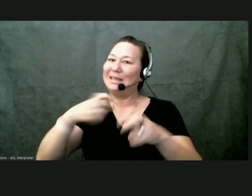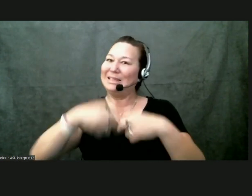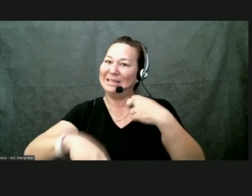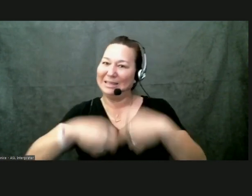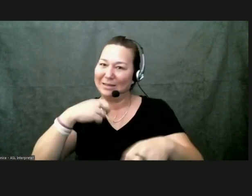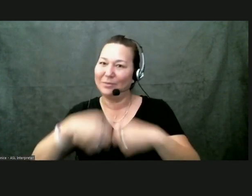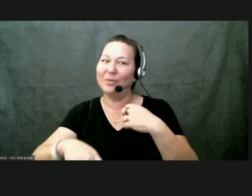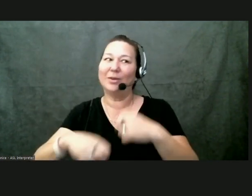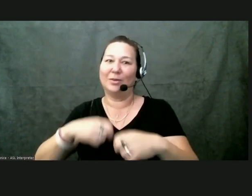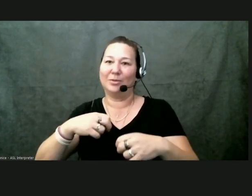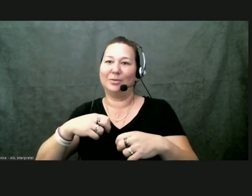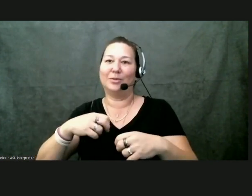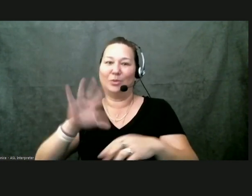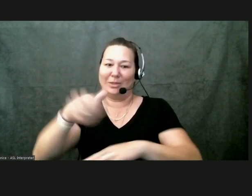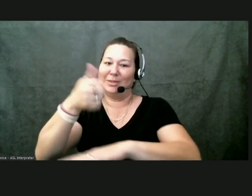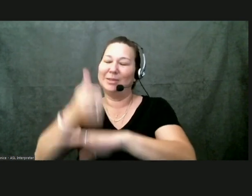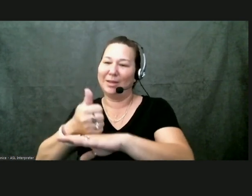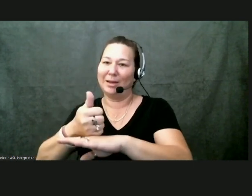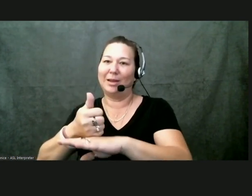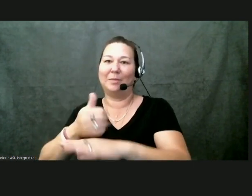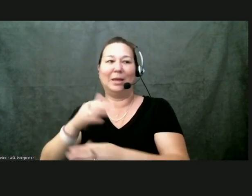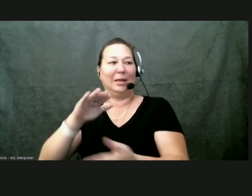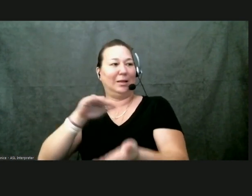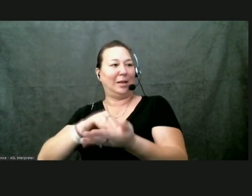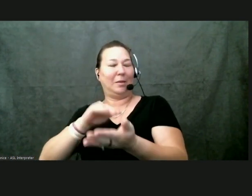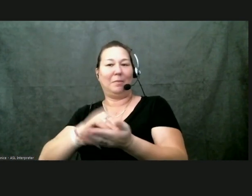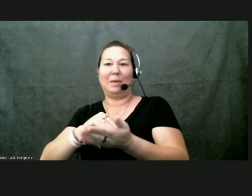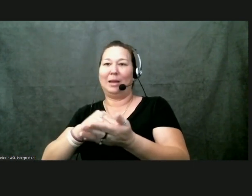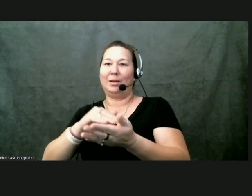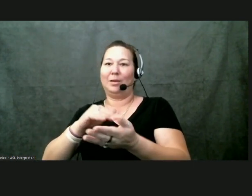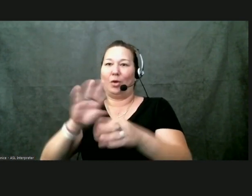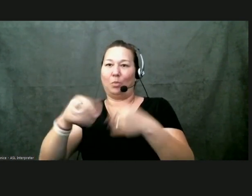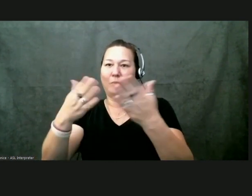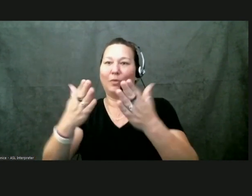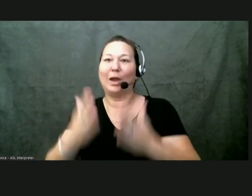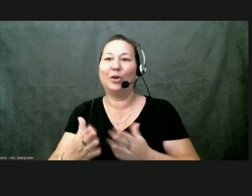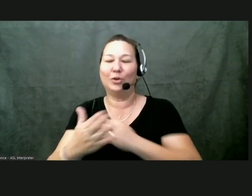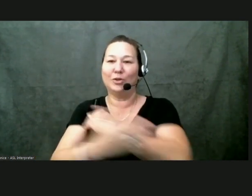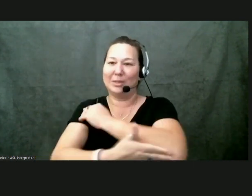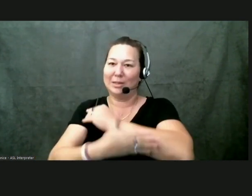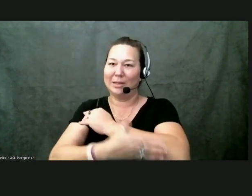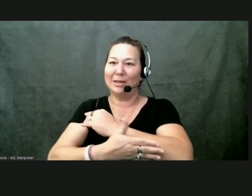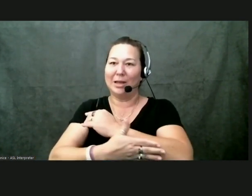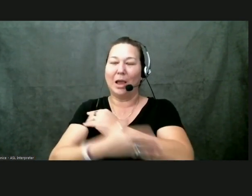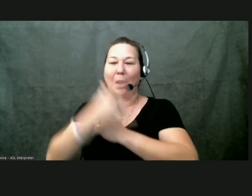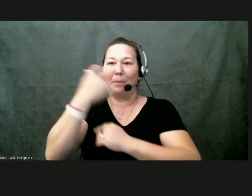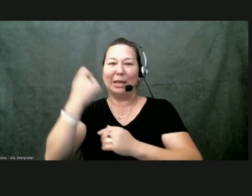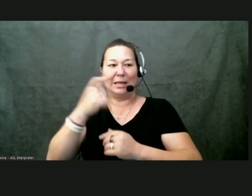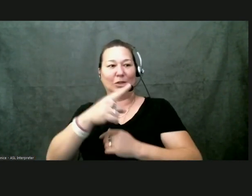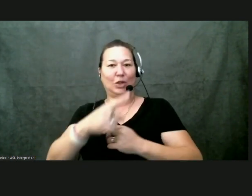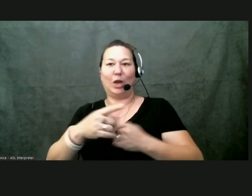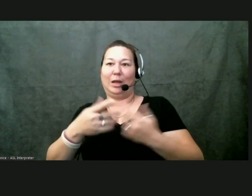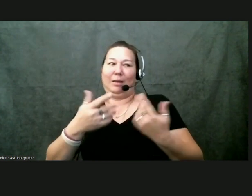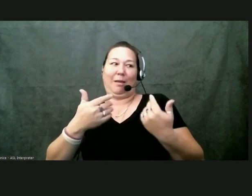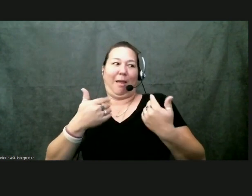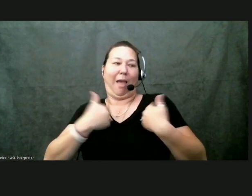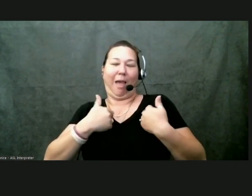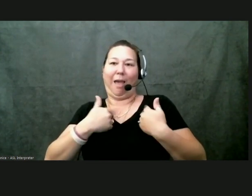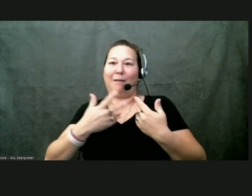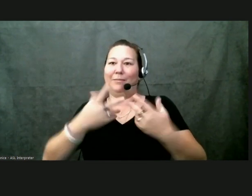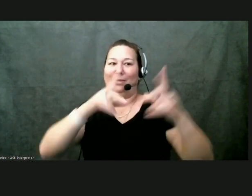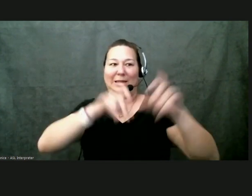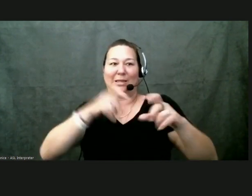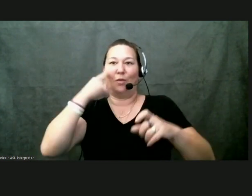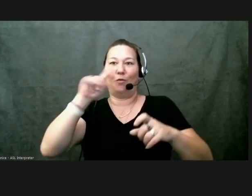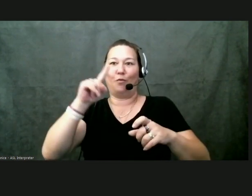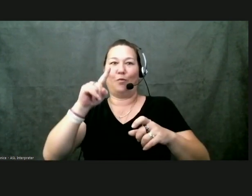vendors, such as the medical providers in this county, because they're really saving their testing for exposed cases. But should a